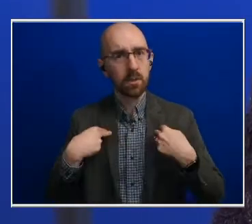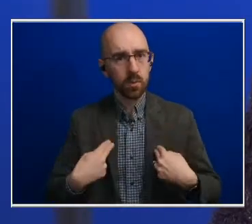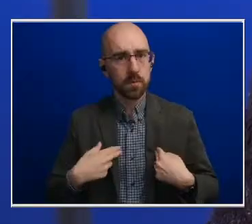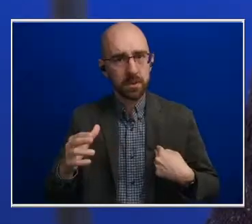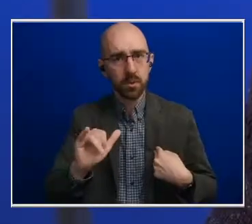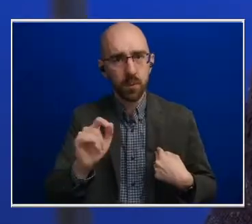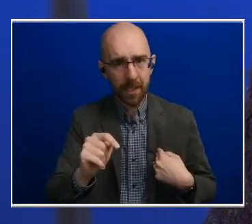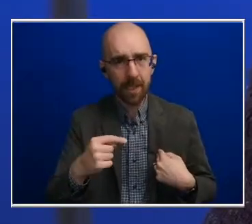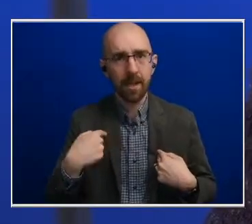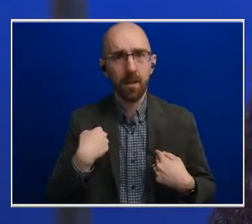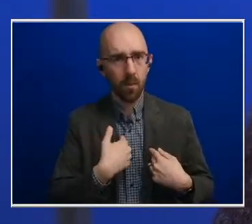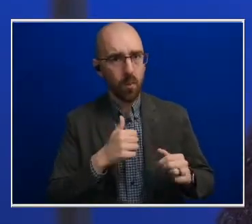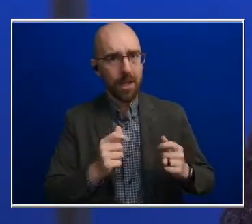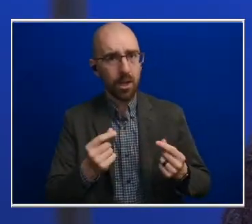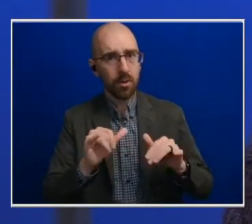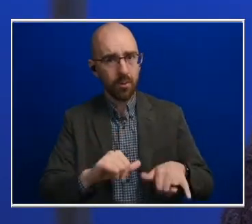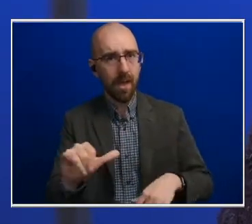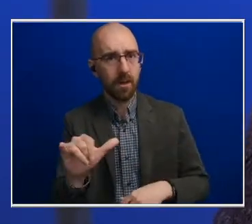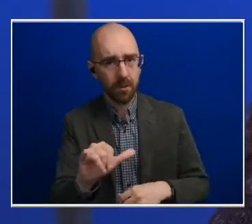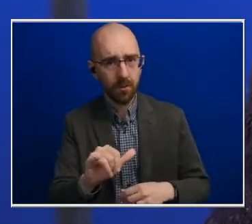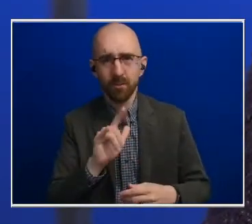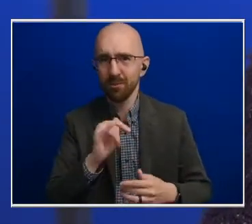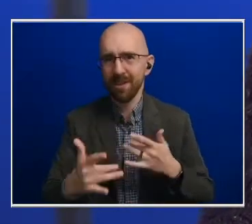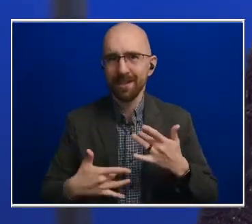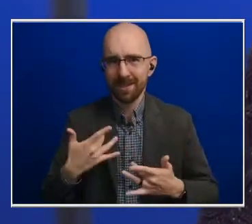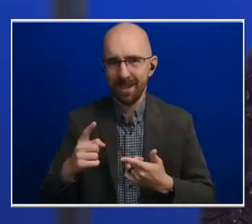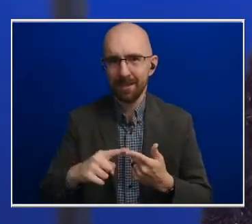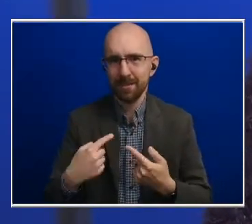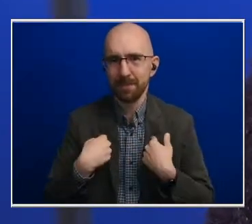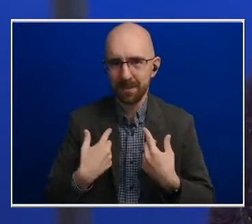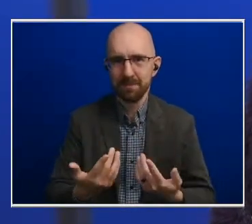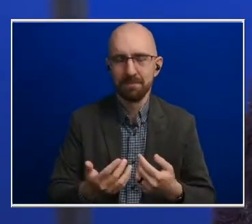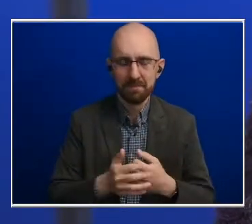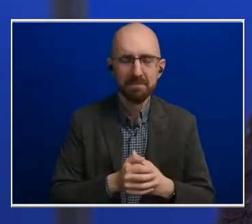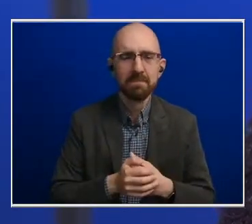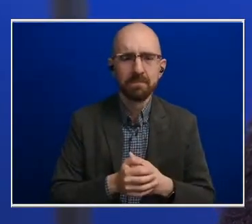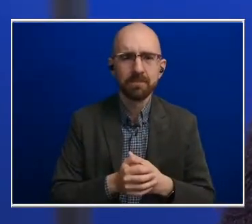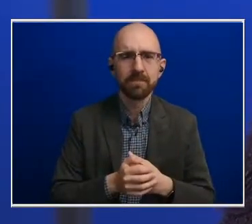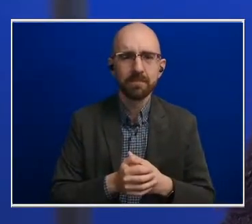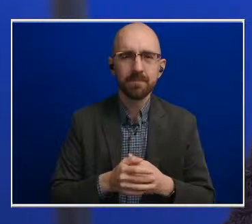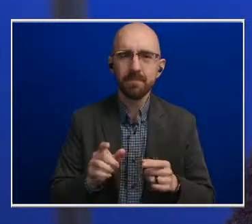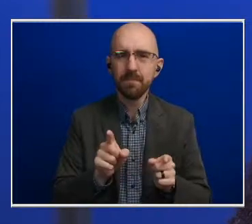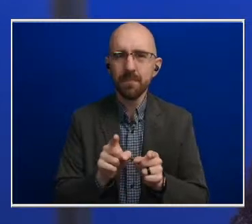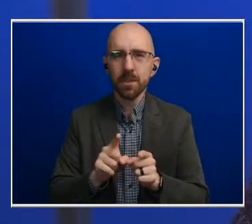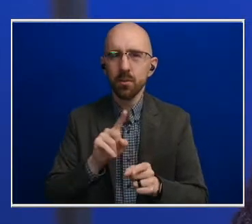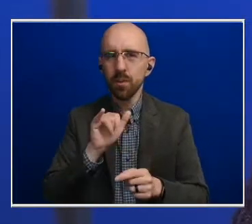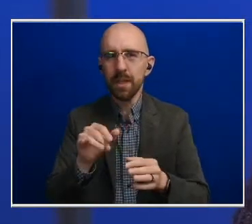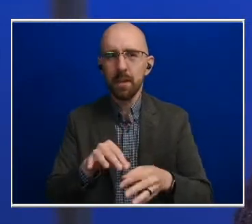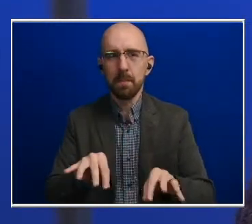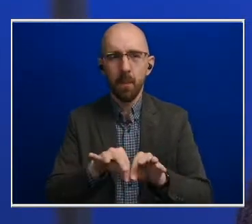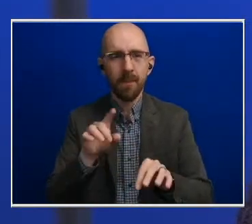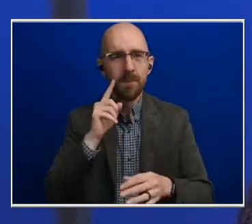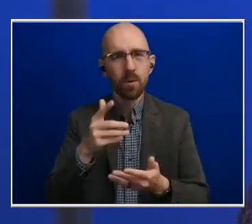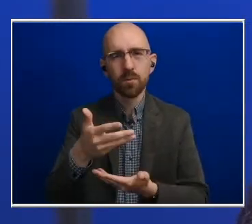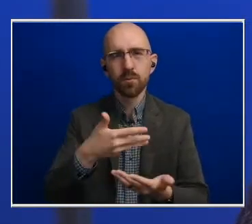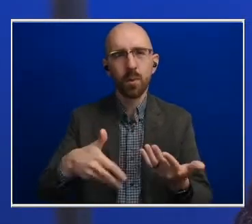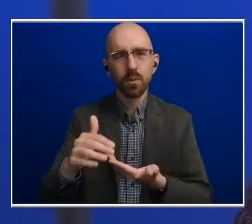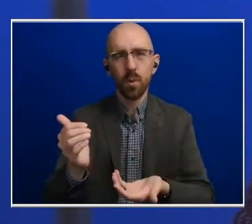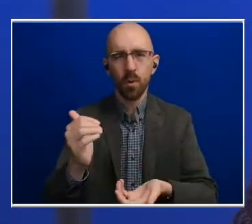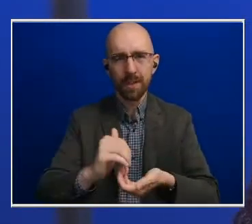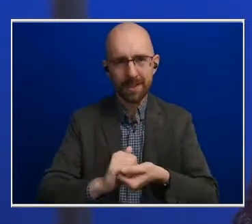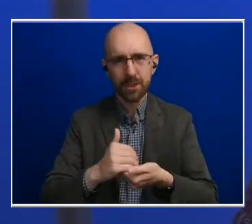too, which is really exciting to me. But it's also really important for social cohesion, having those